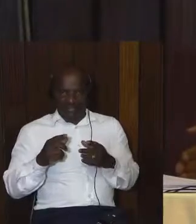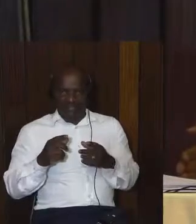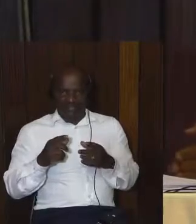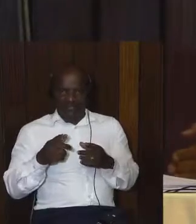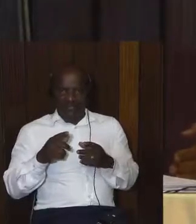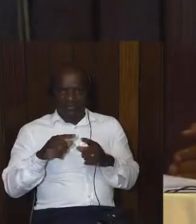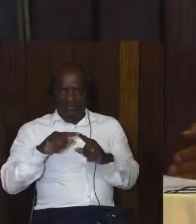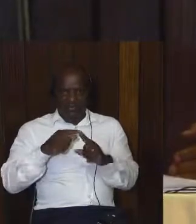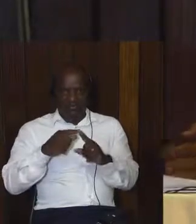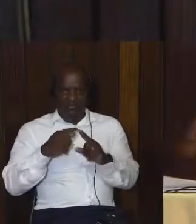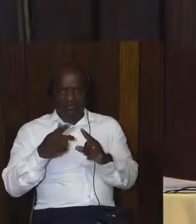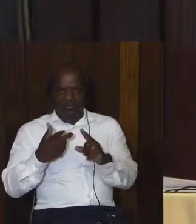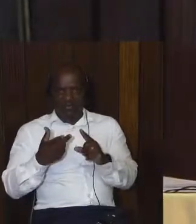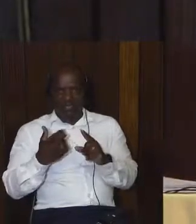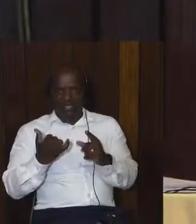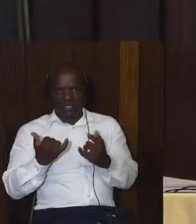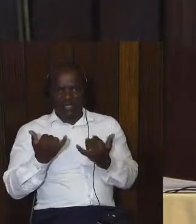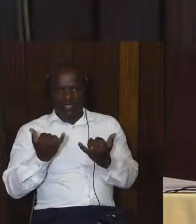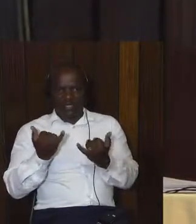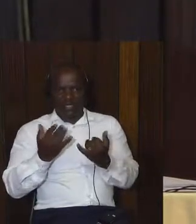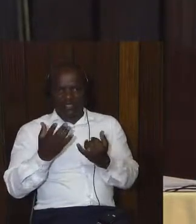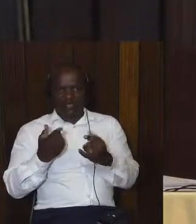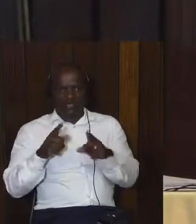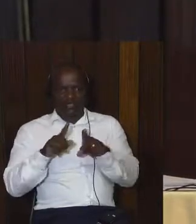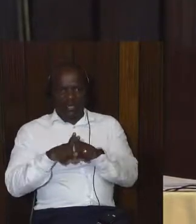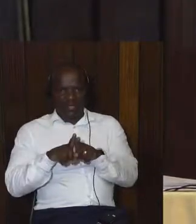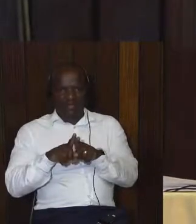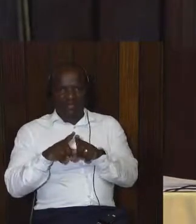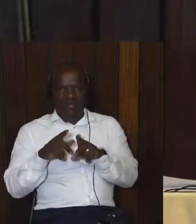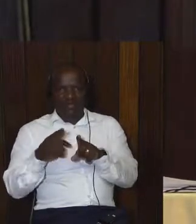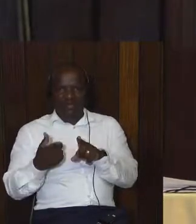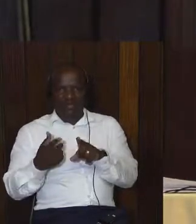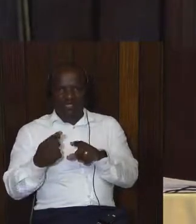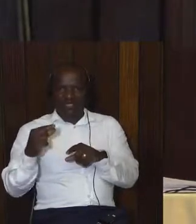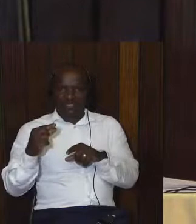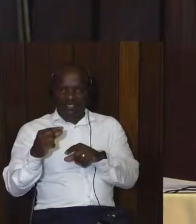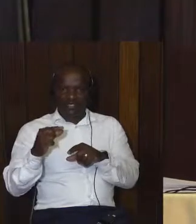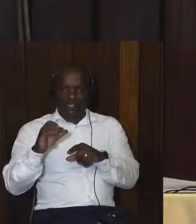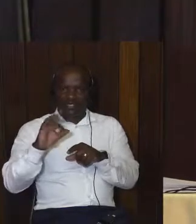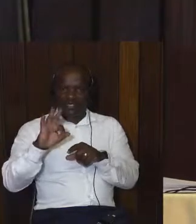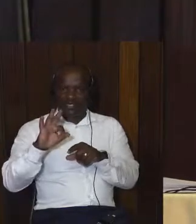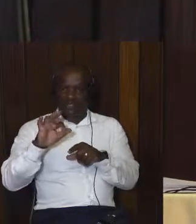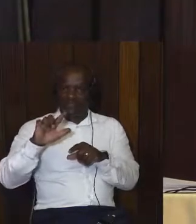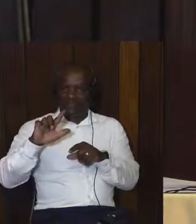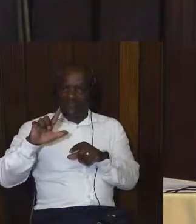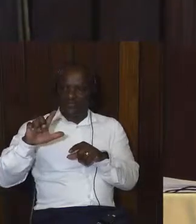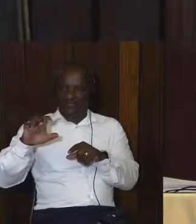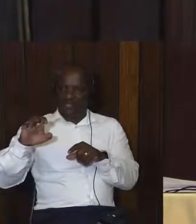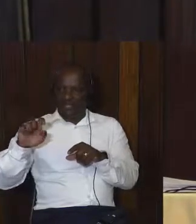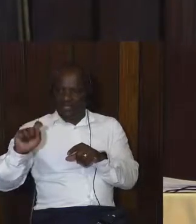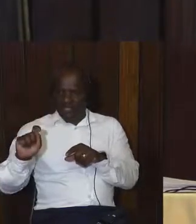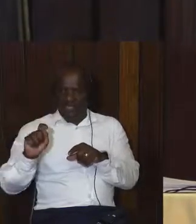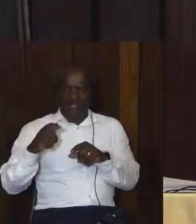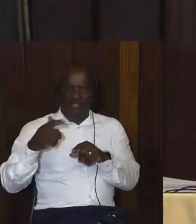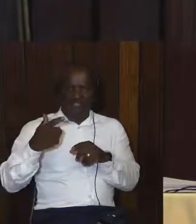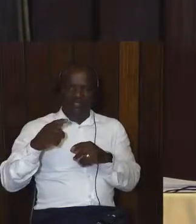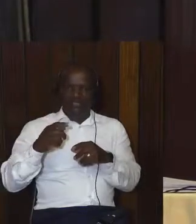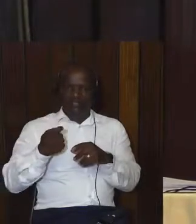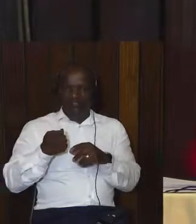that, are we making inroads or we are likely to get the same thing? On G-Fleet, it's just a question.